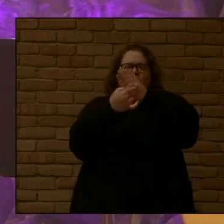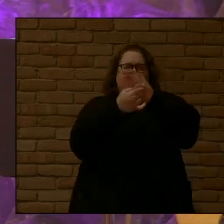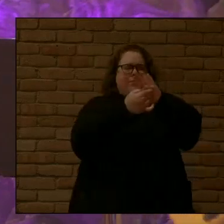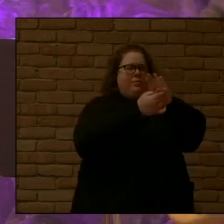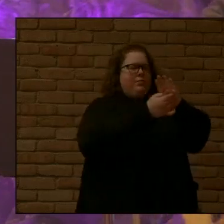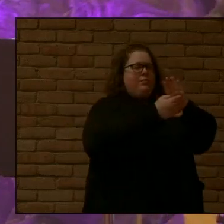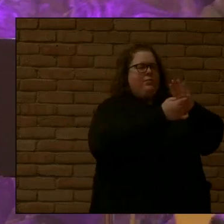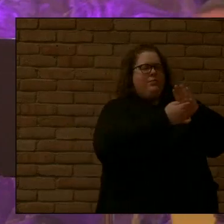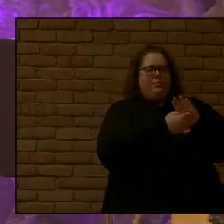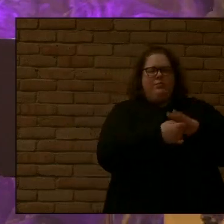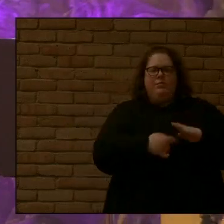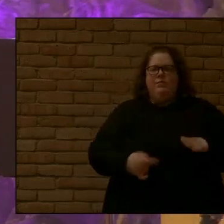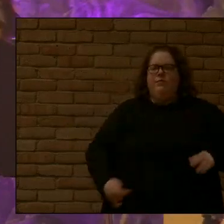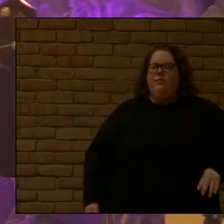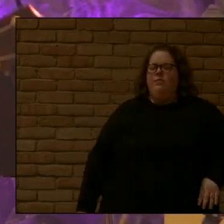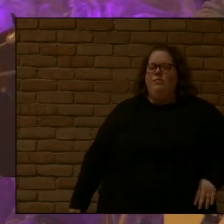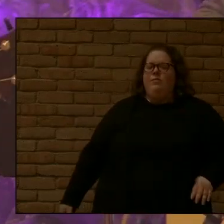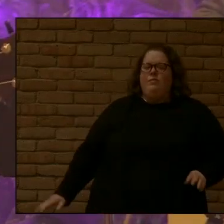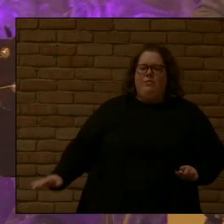magnified.